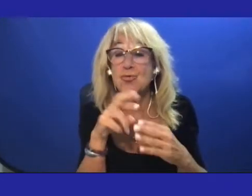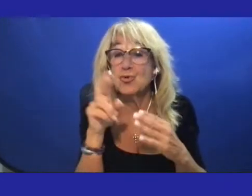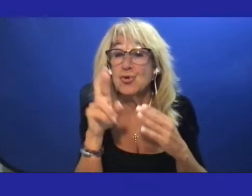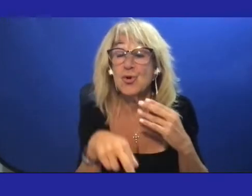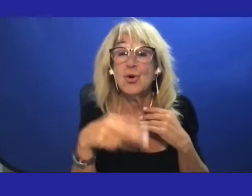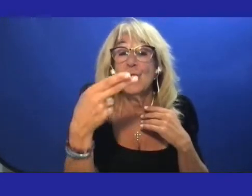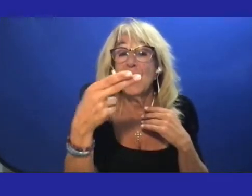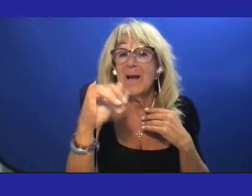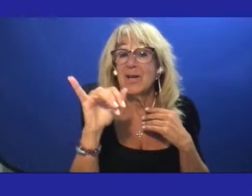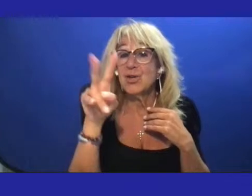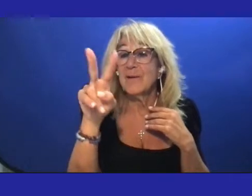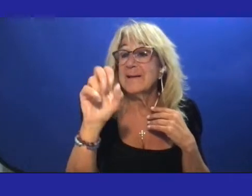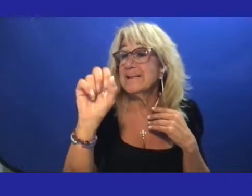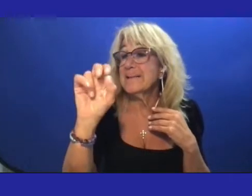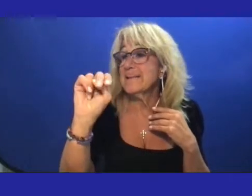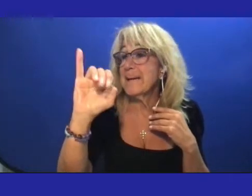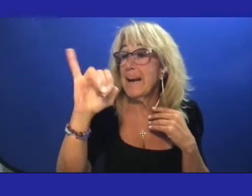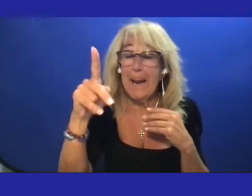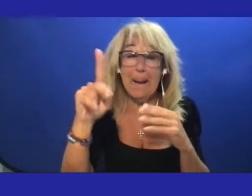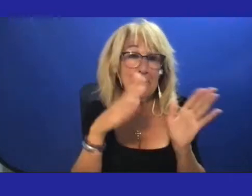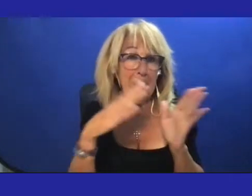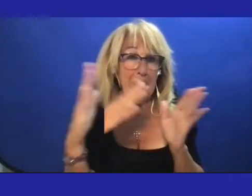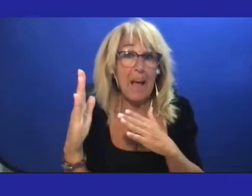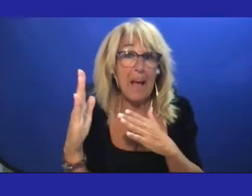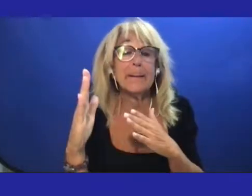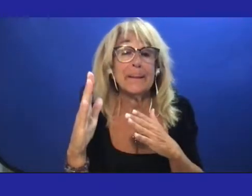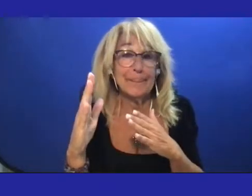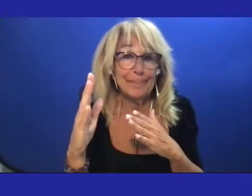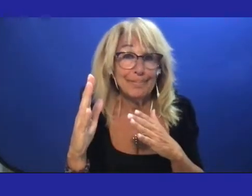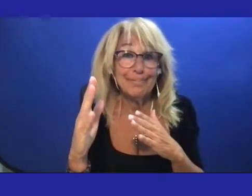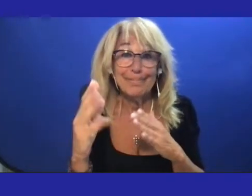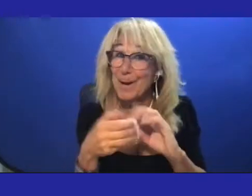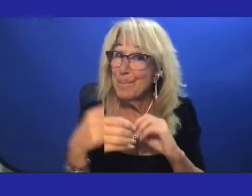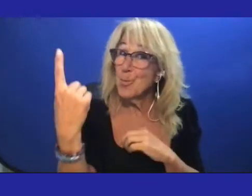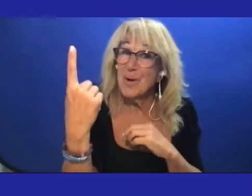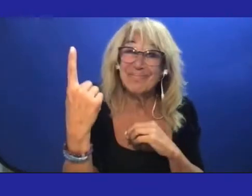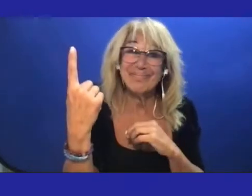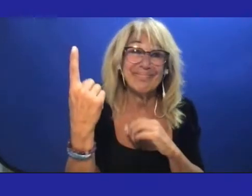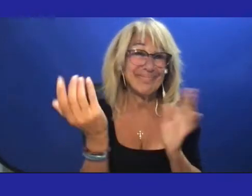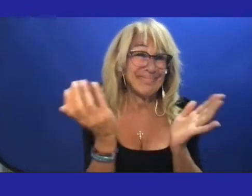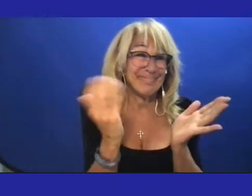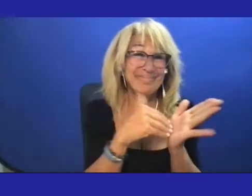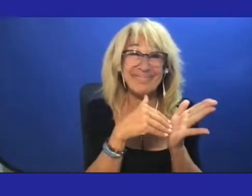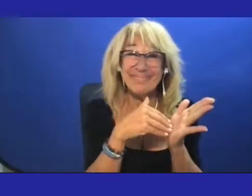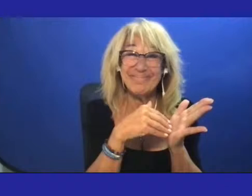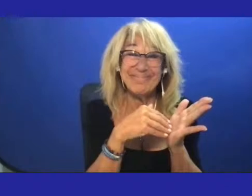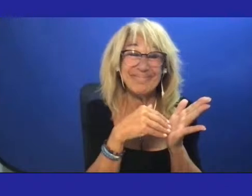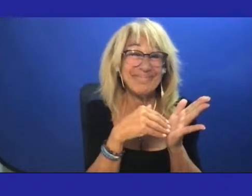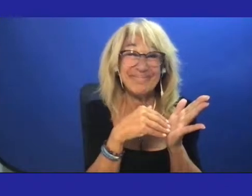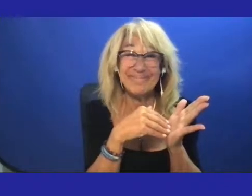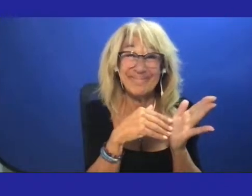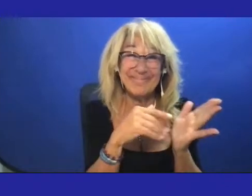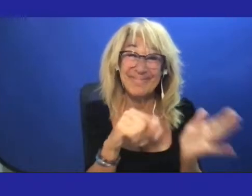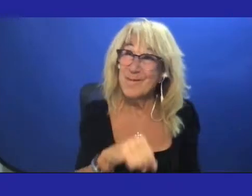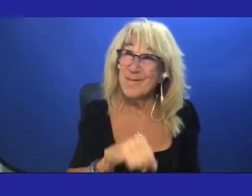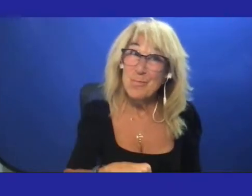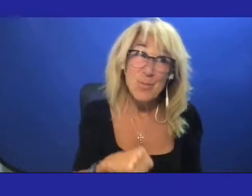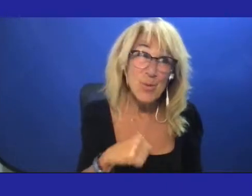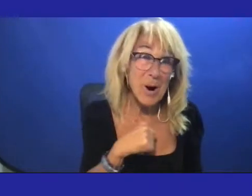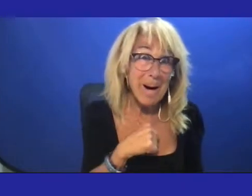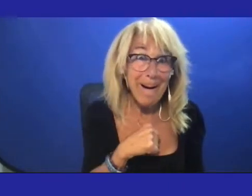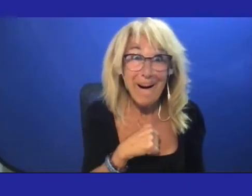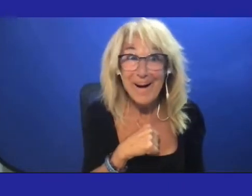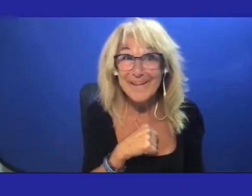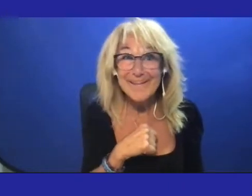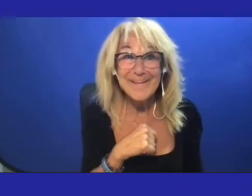SNP plan, and we are again #1. I'm very, very proud of it. It doesn't